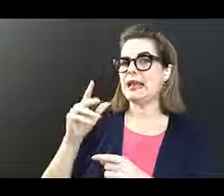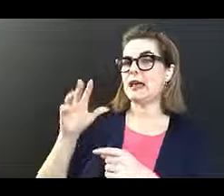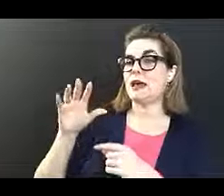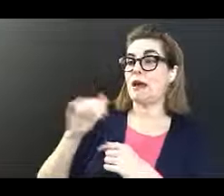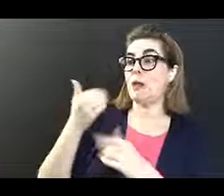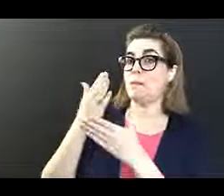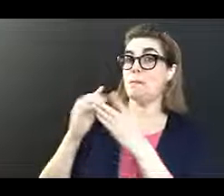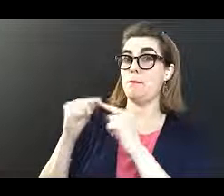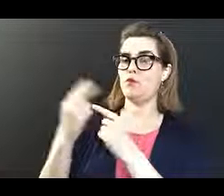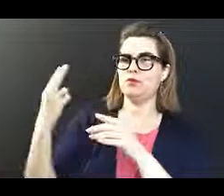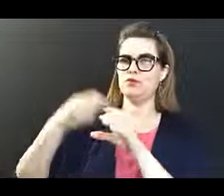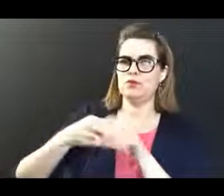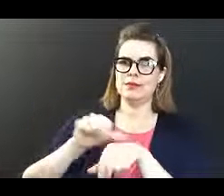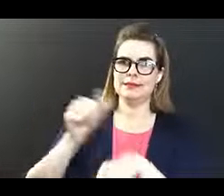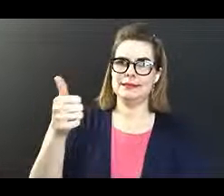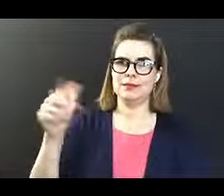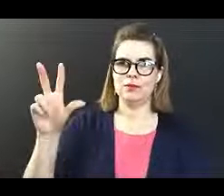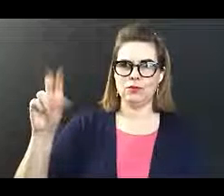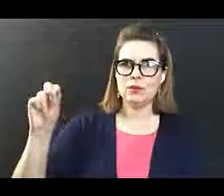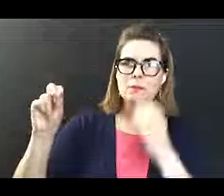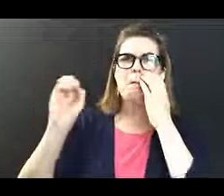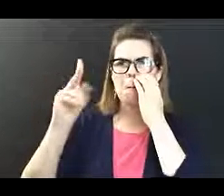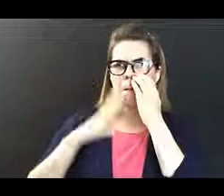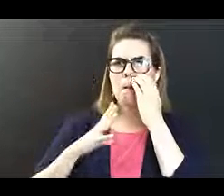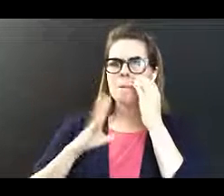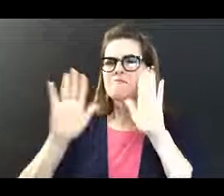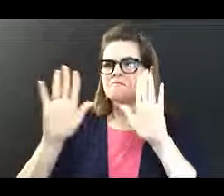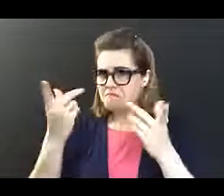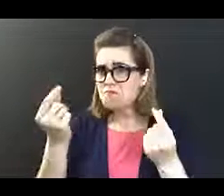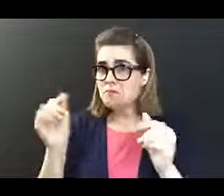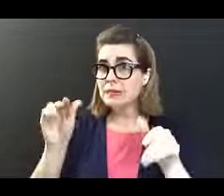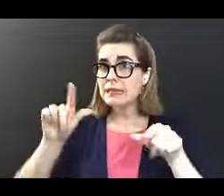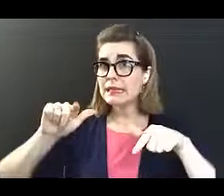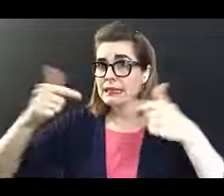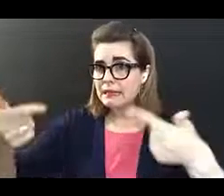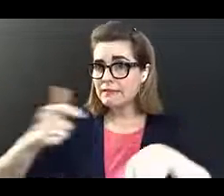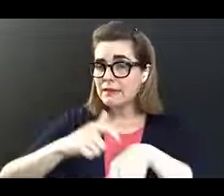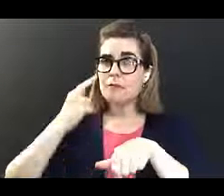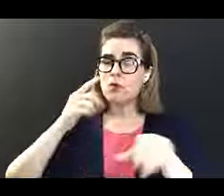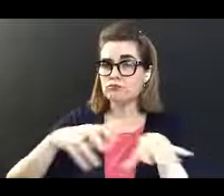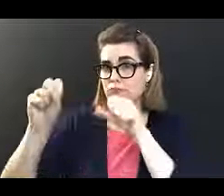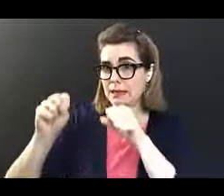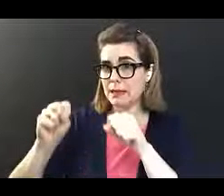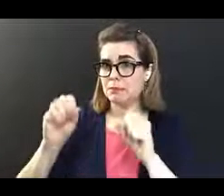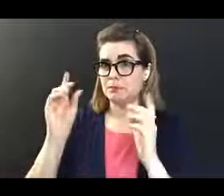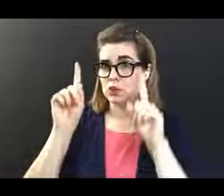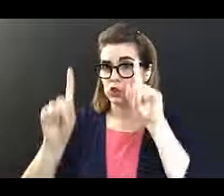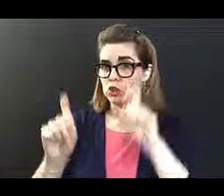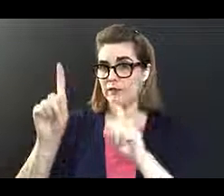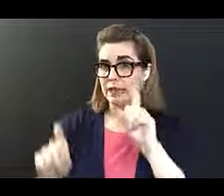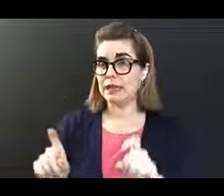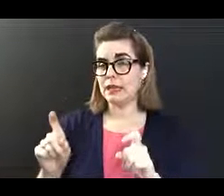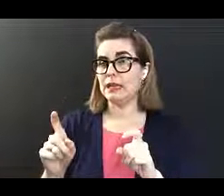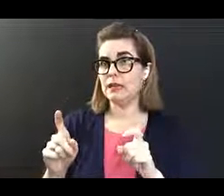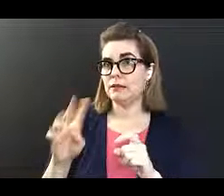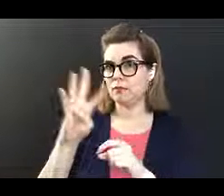Okay. So we can take a few minutes to do the survey at this point until our first swear committee people come